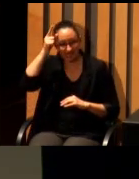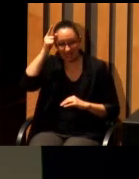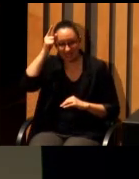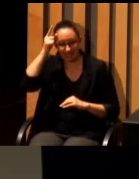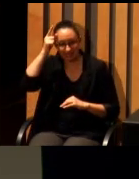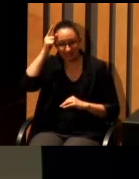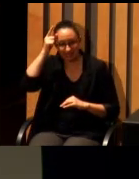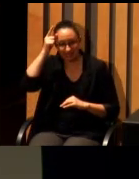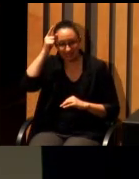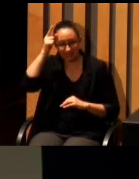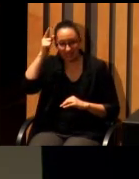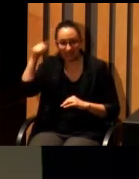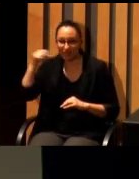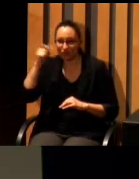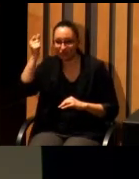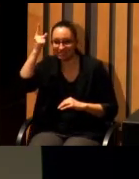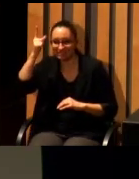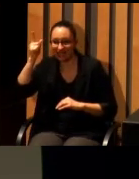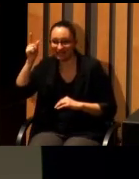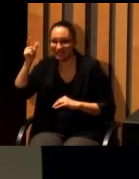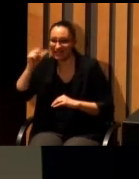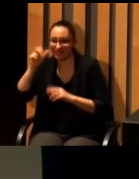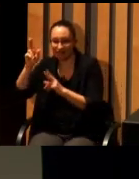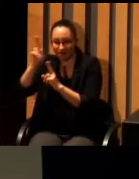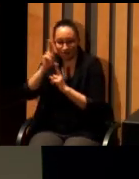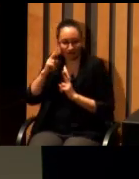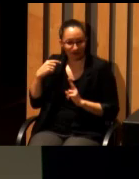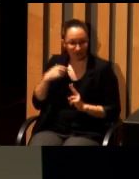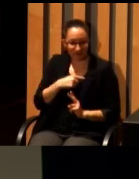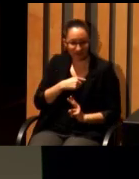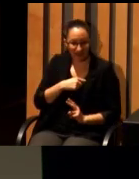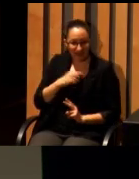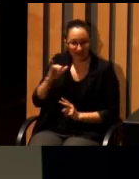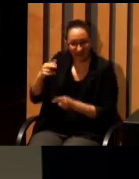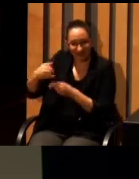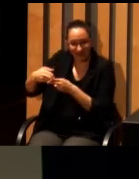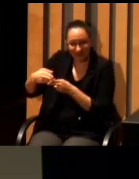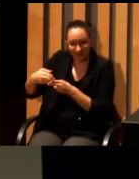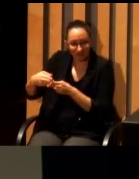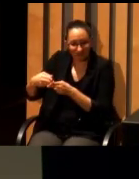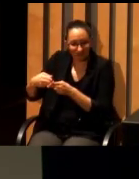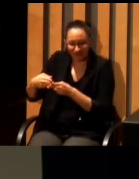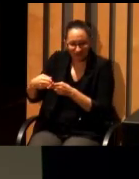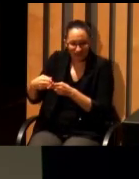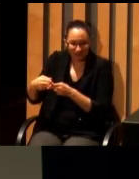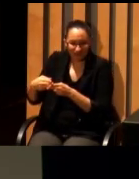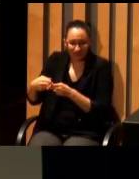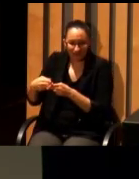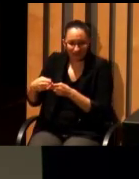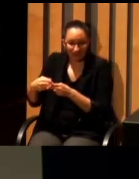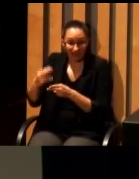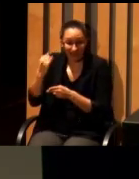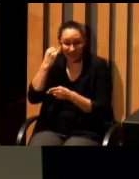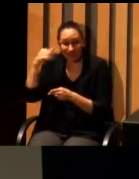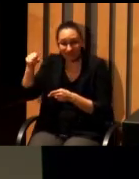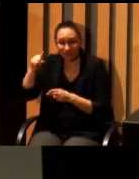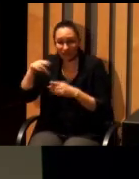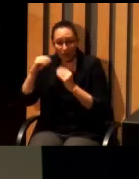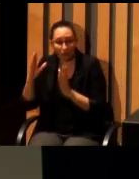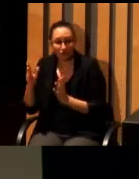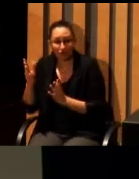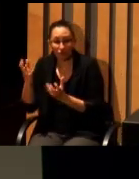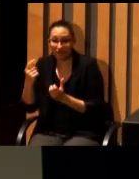that they're not honoring us. If they still intend to say that, please take it